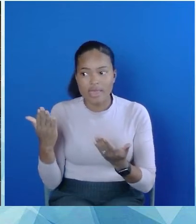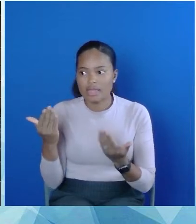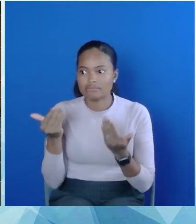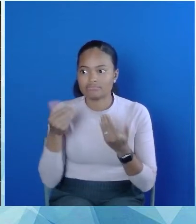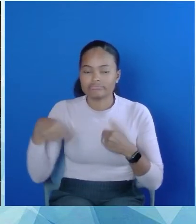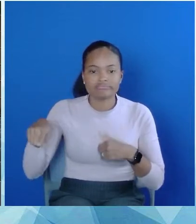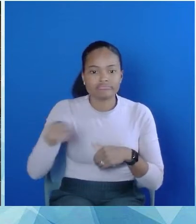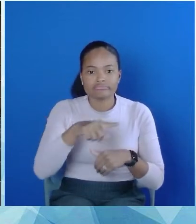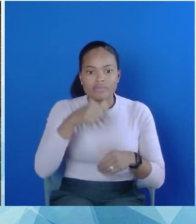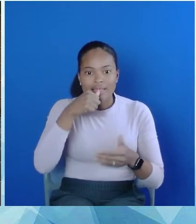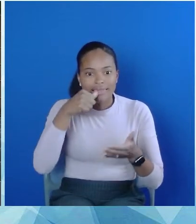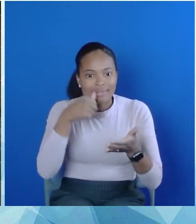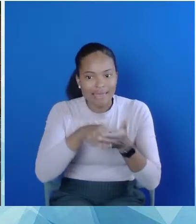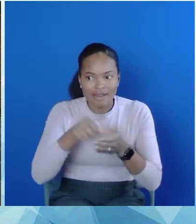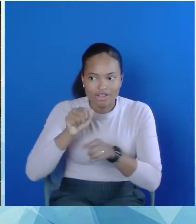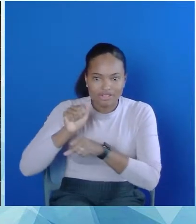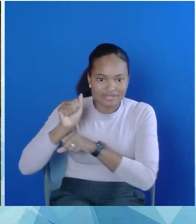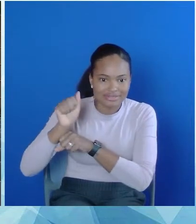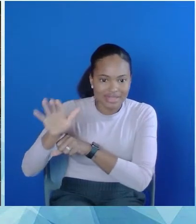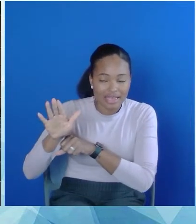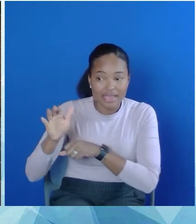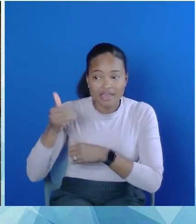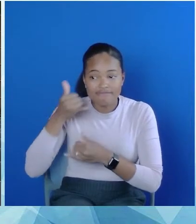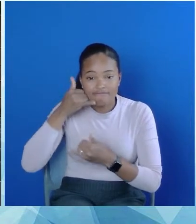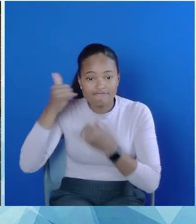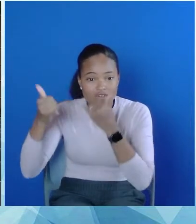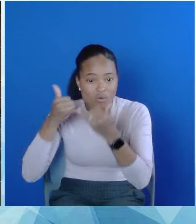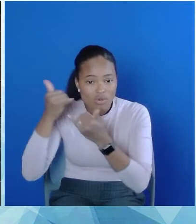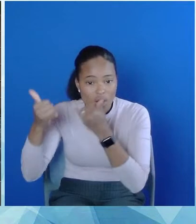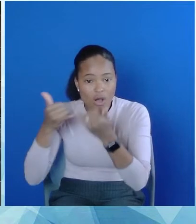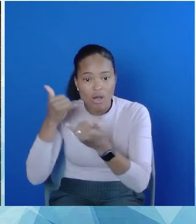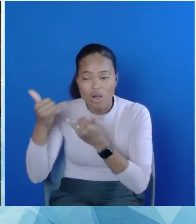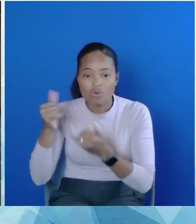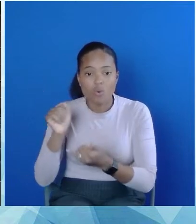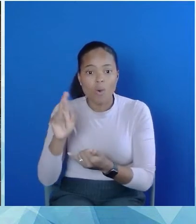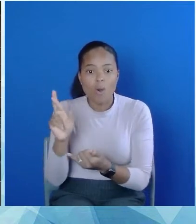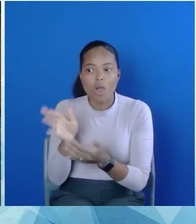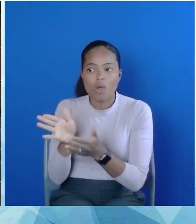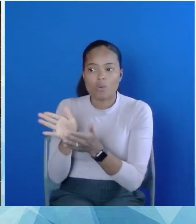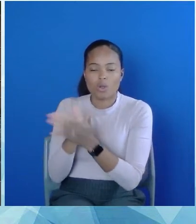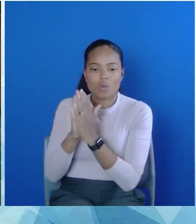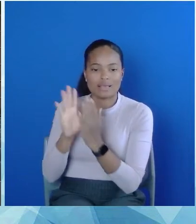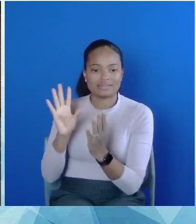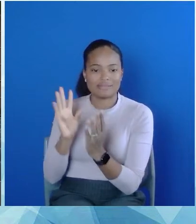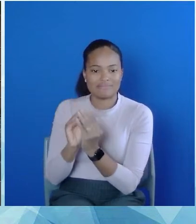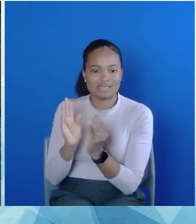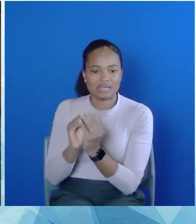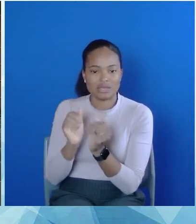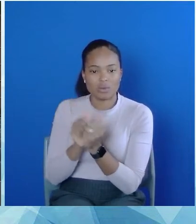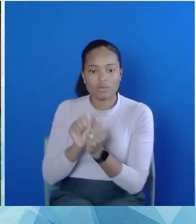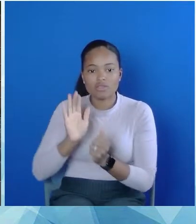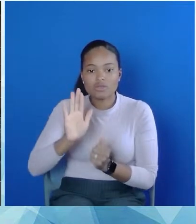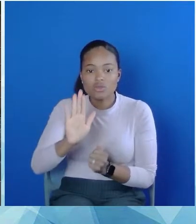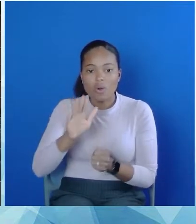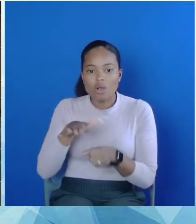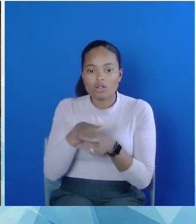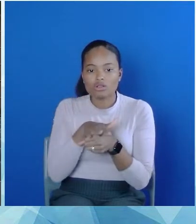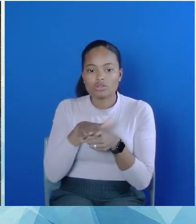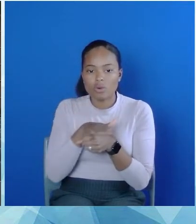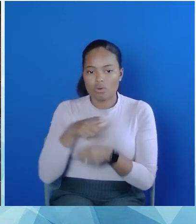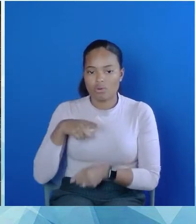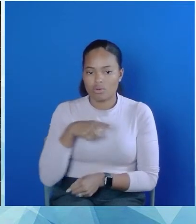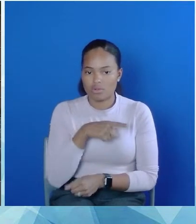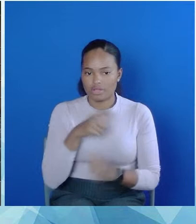and making phone calls or even requesting meetings with your local legislators.